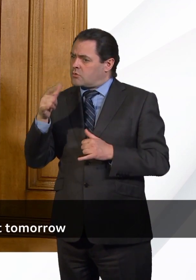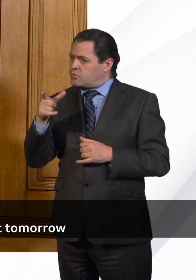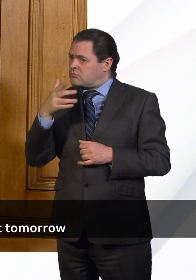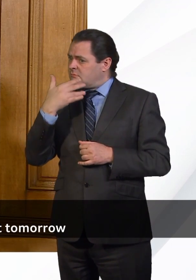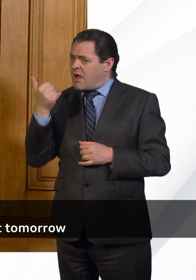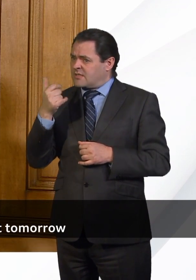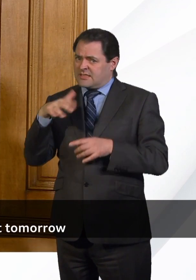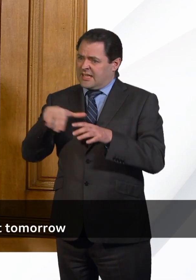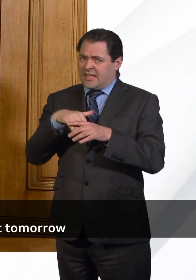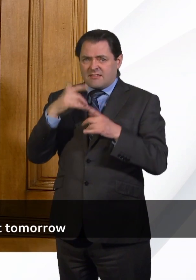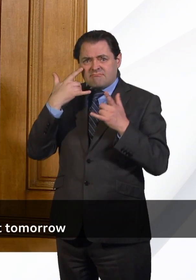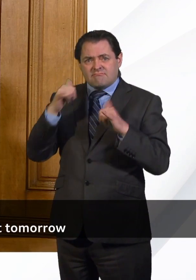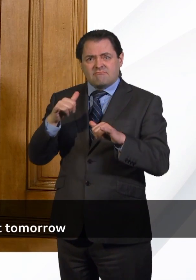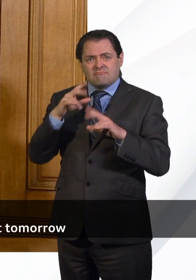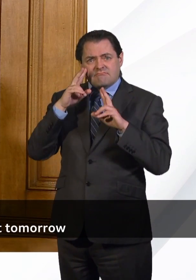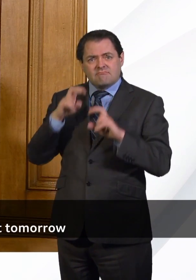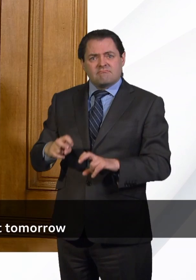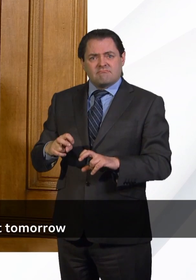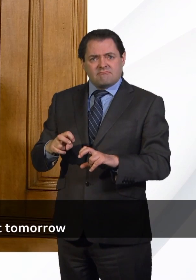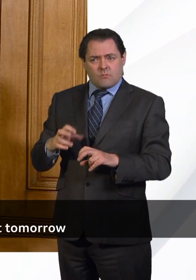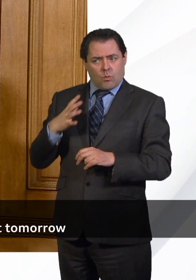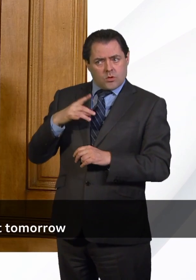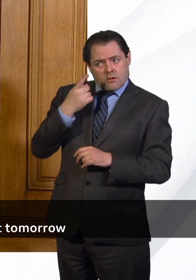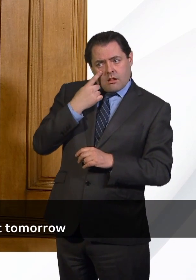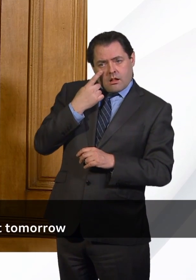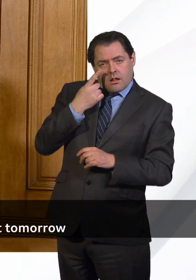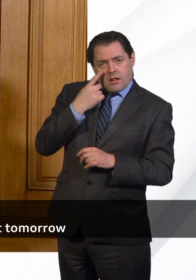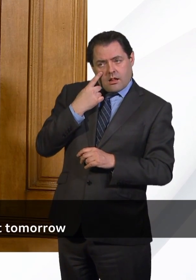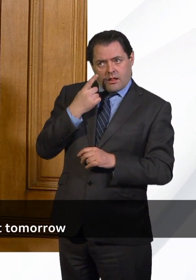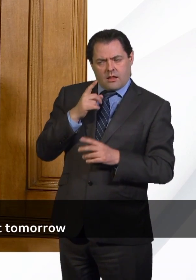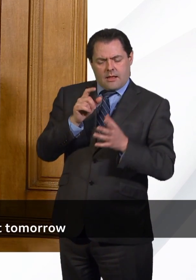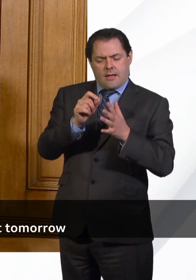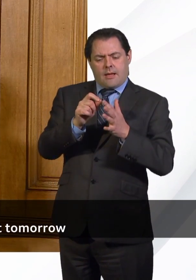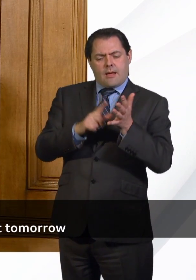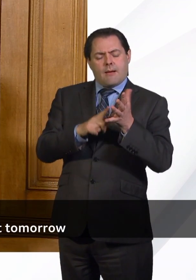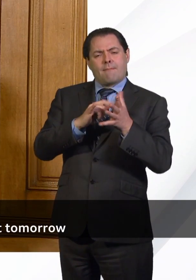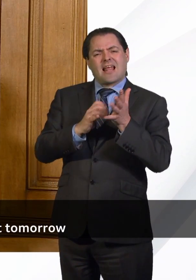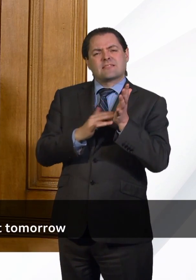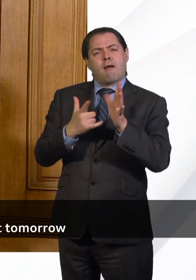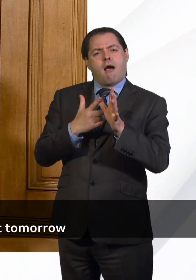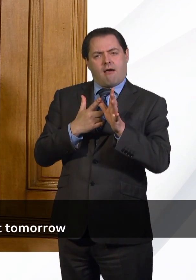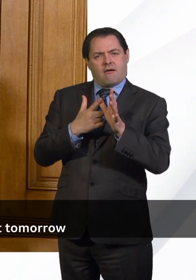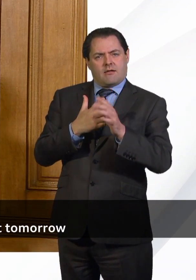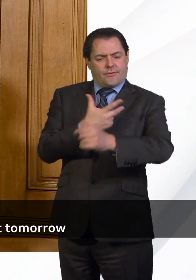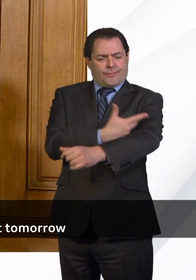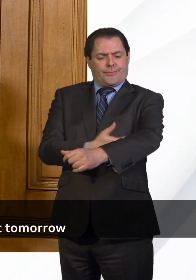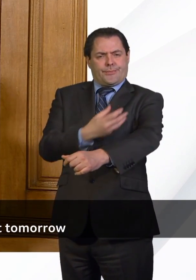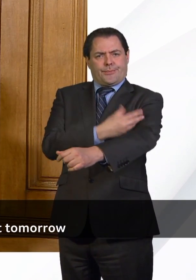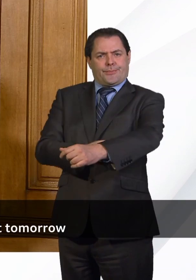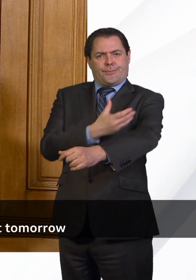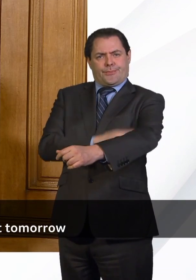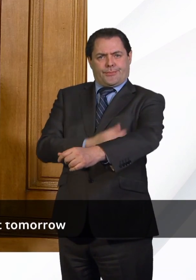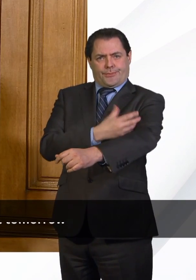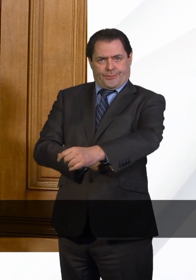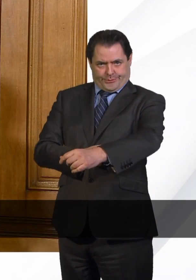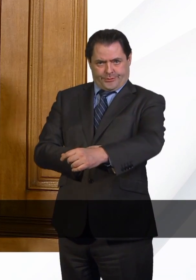take part in a programme we're starting to get plasma containing antibodies and use it for treatment in the